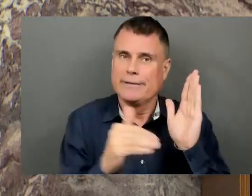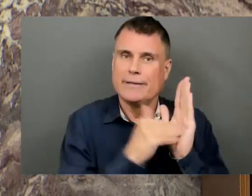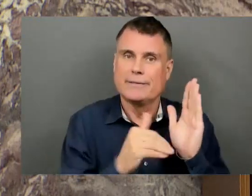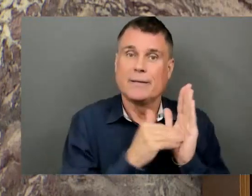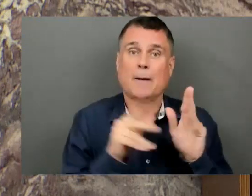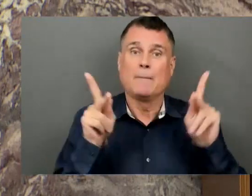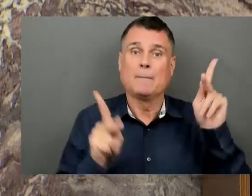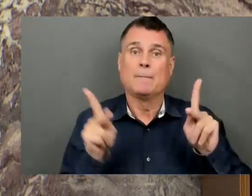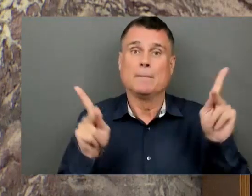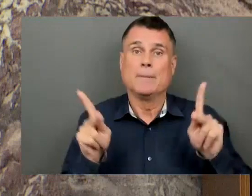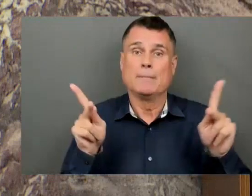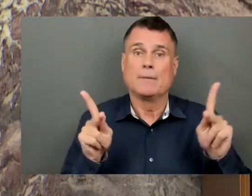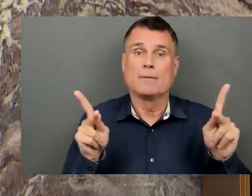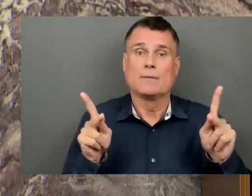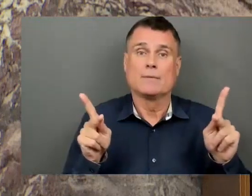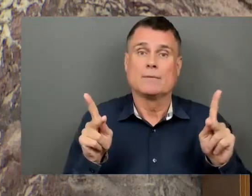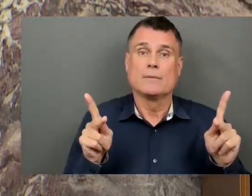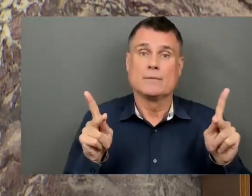into our community